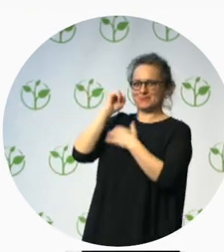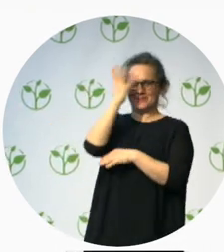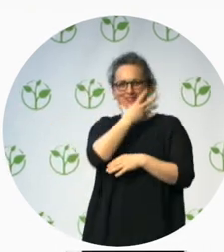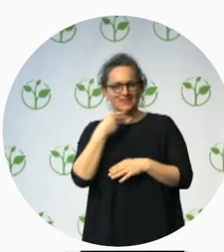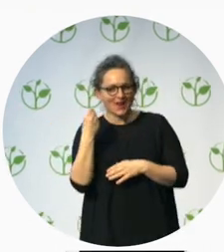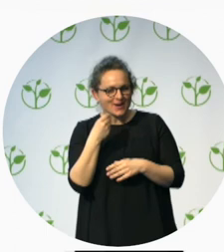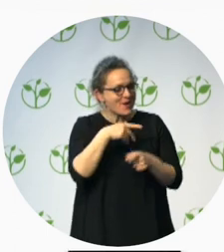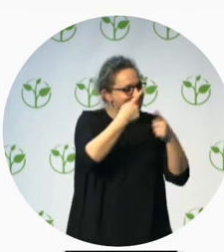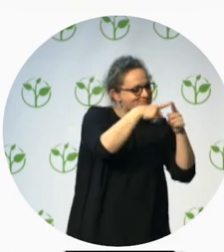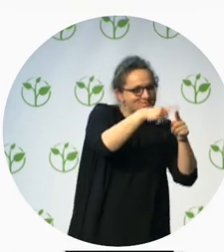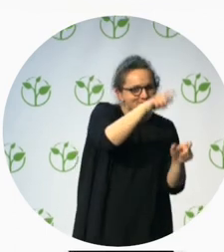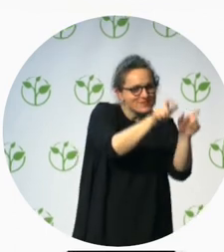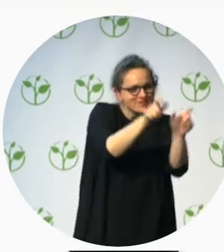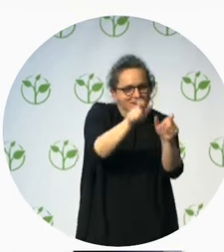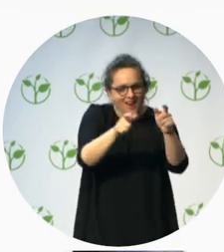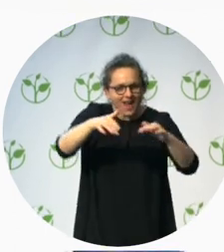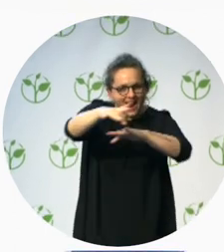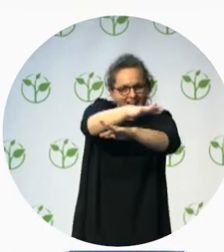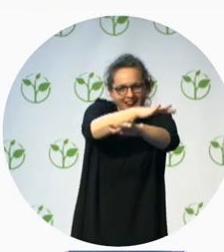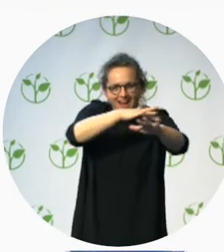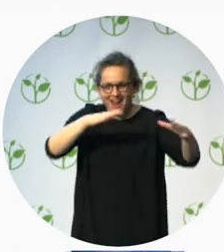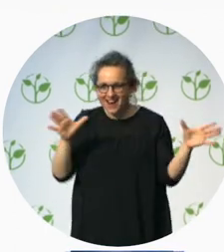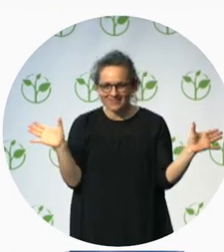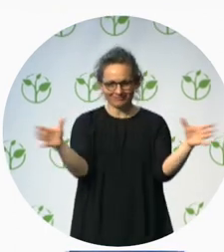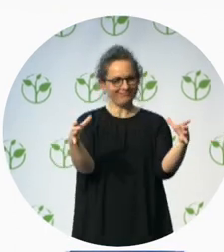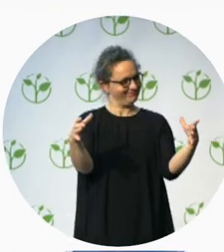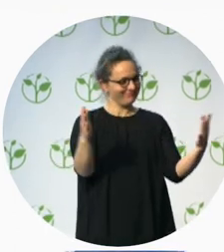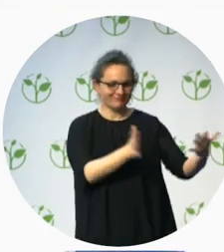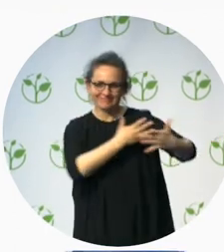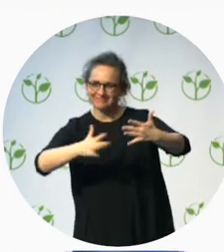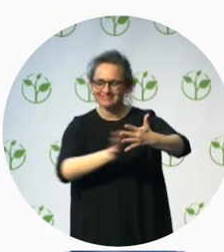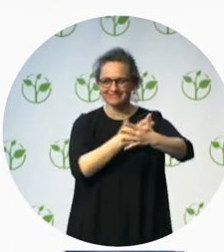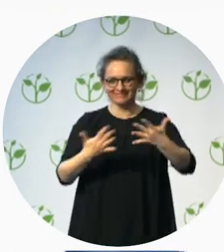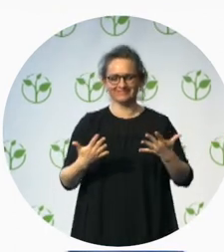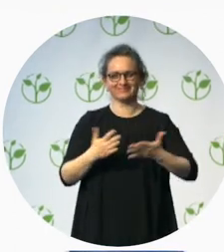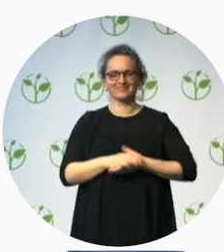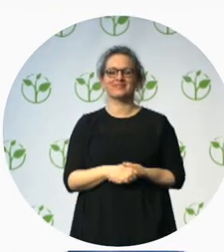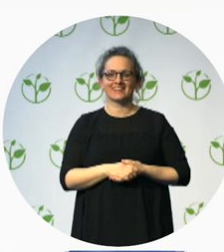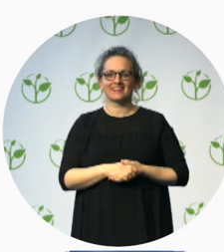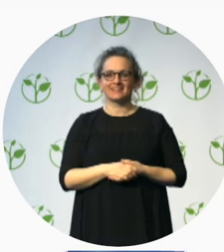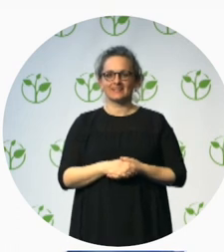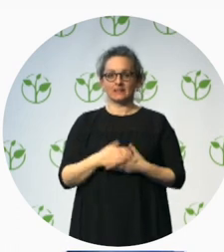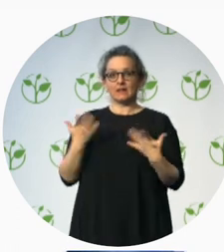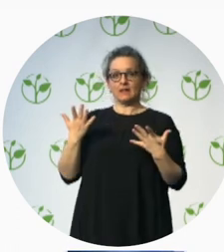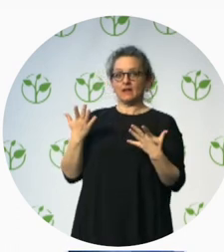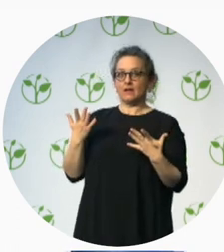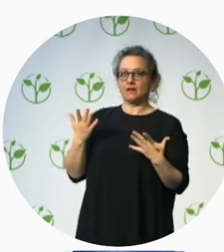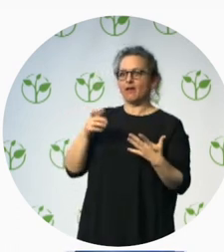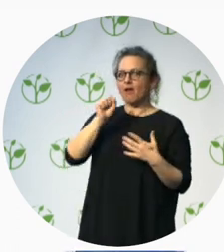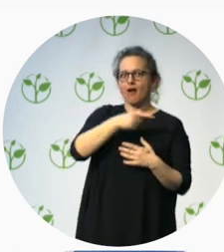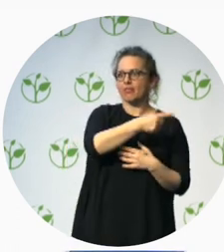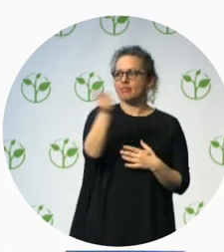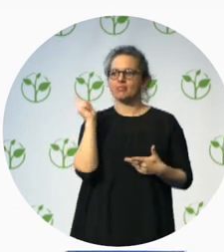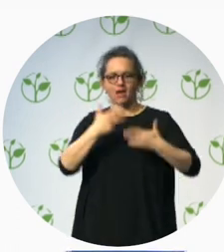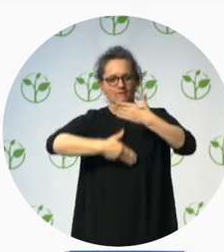the same words together. And we'll be able to show this video on our website, won't we, Martin? Yes, indeed. So for all of you who want to be able to sing the